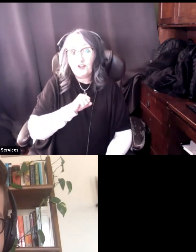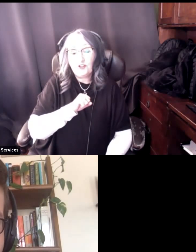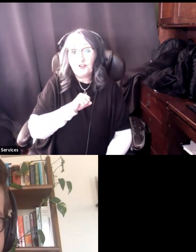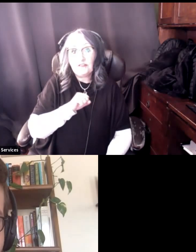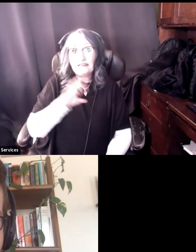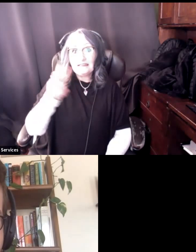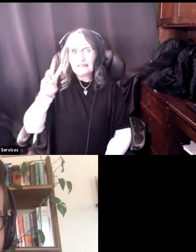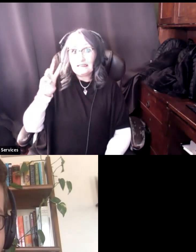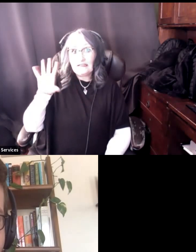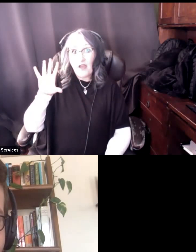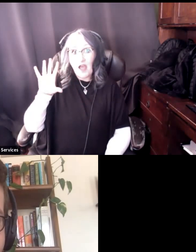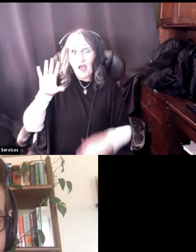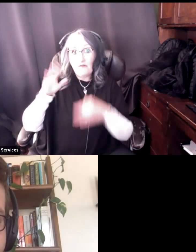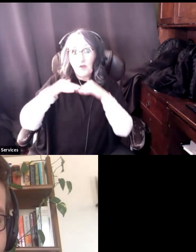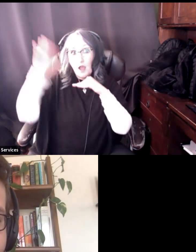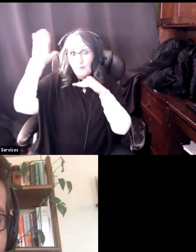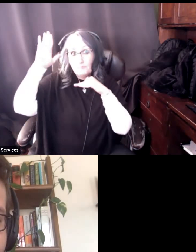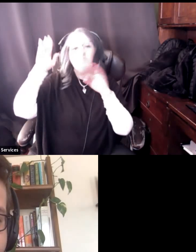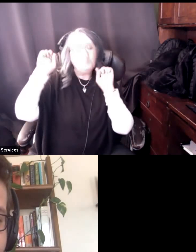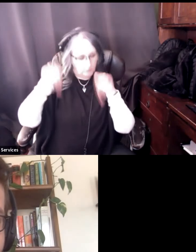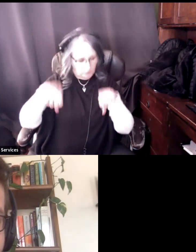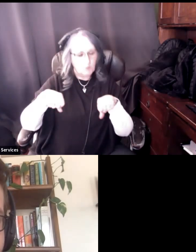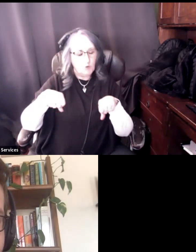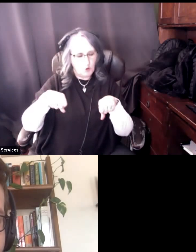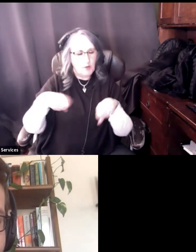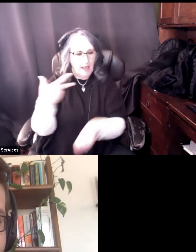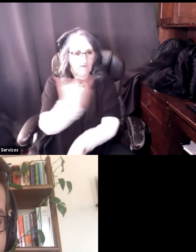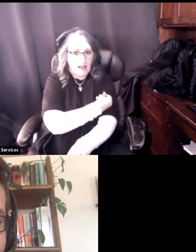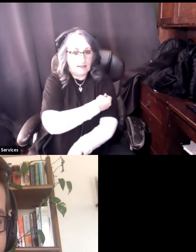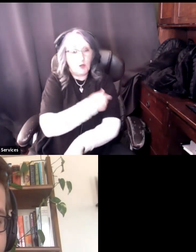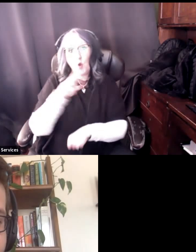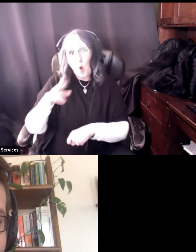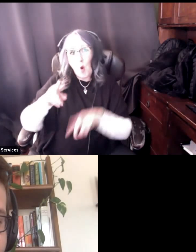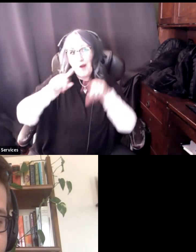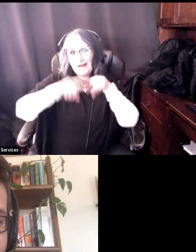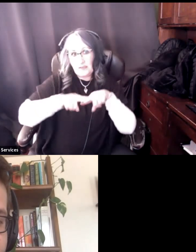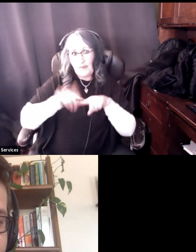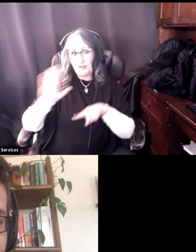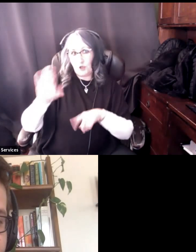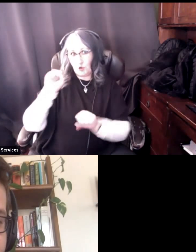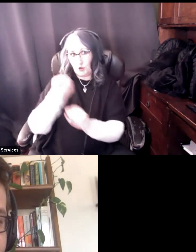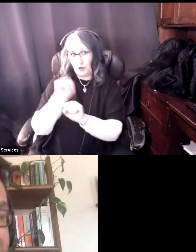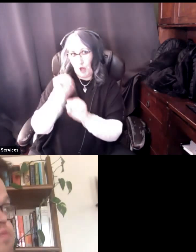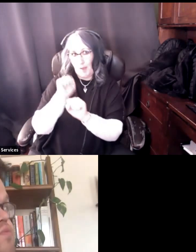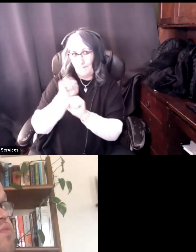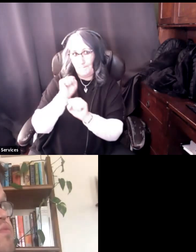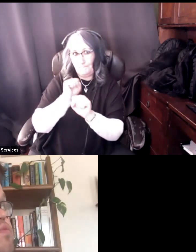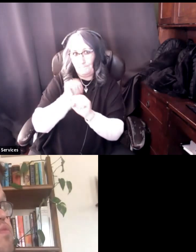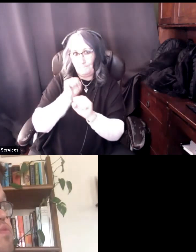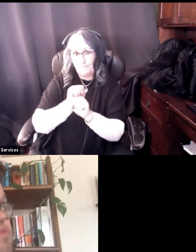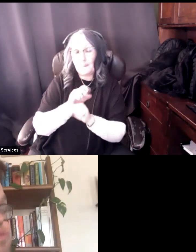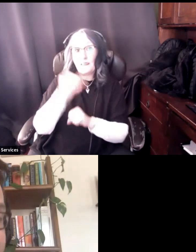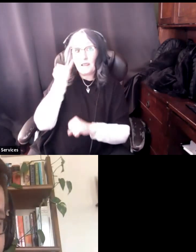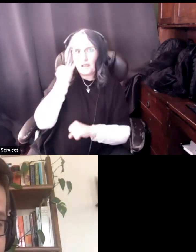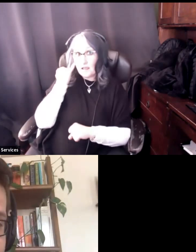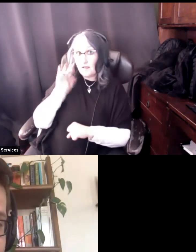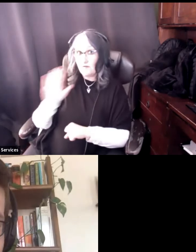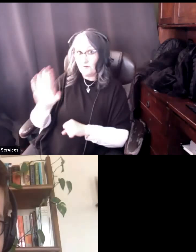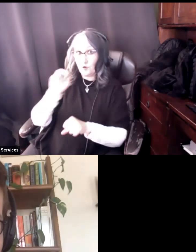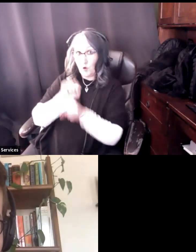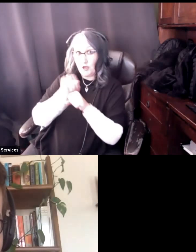eligible, or based on your job. If you're in a job that is considered